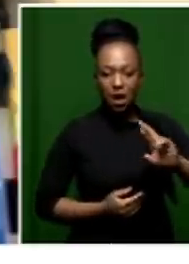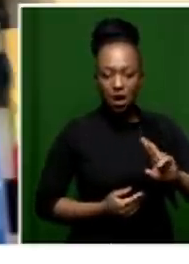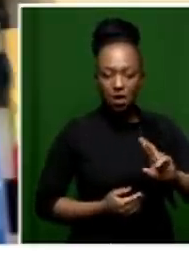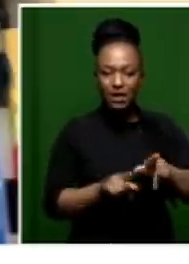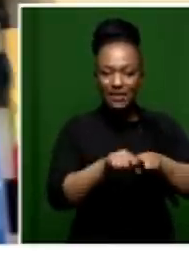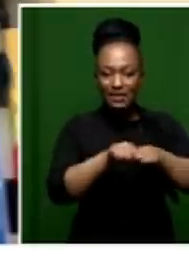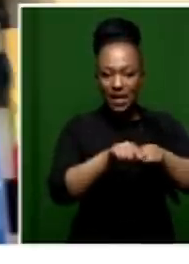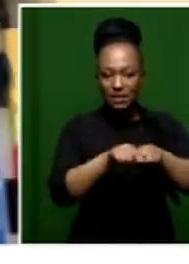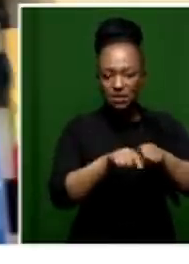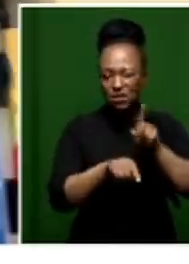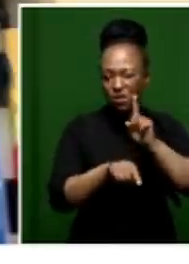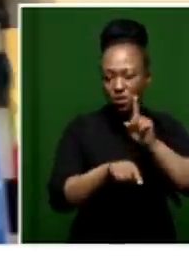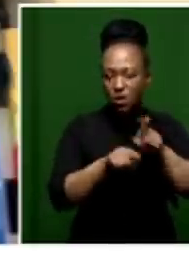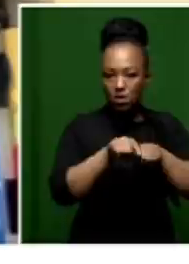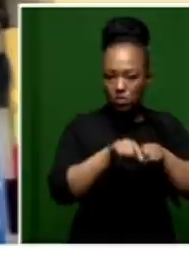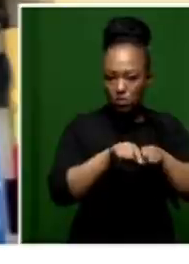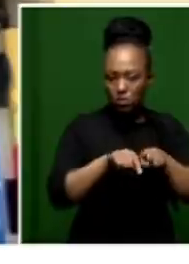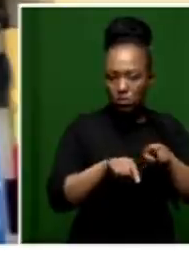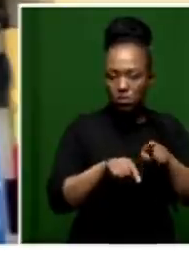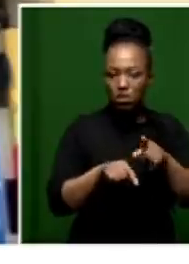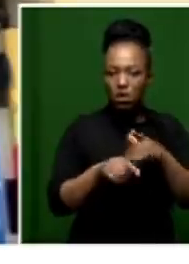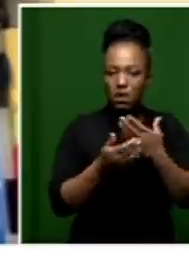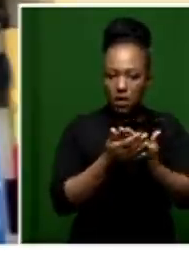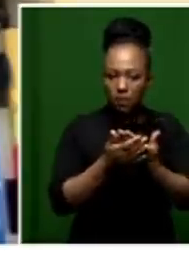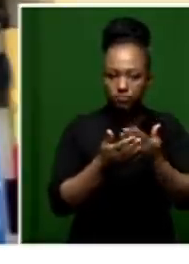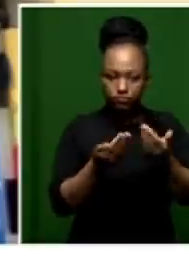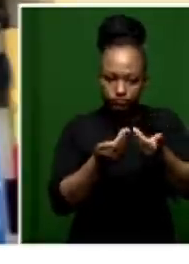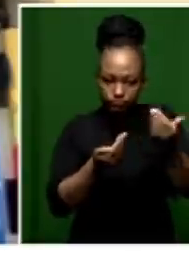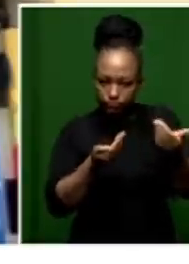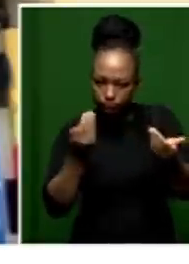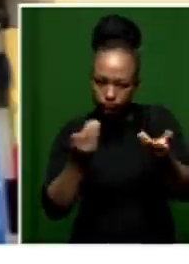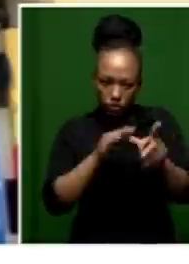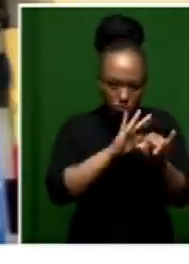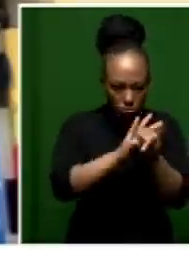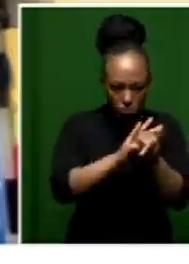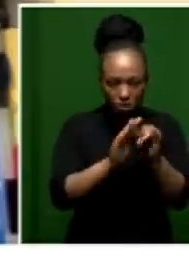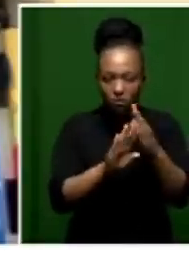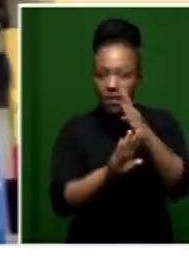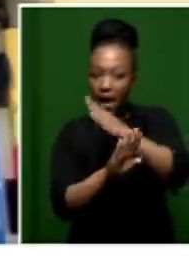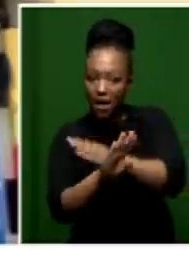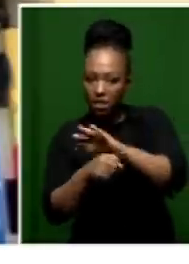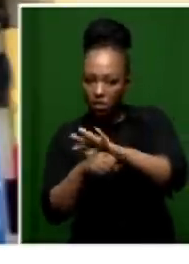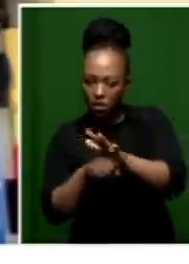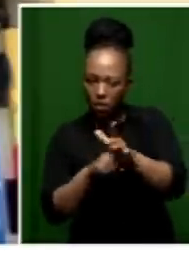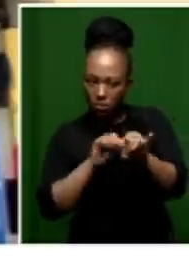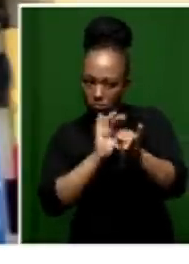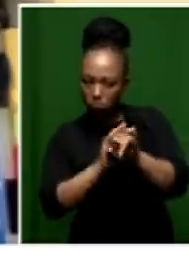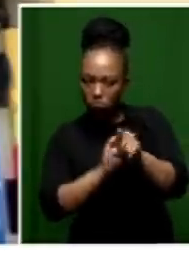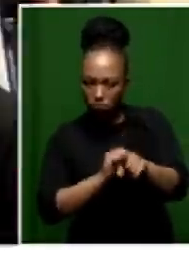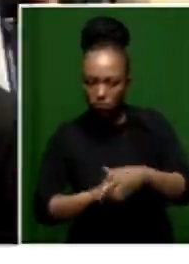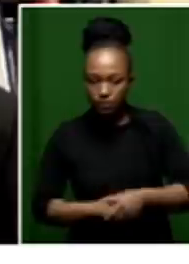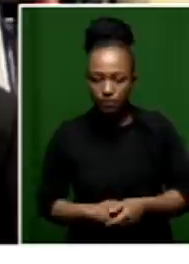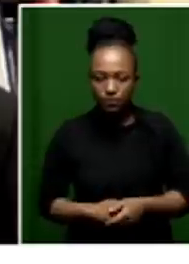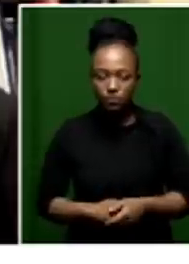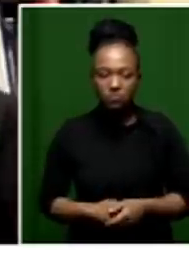is used commonly can discriminate this variant from the previous ones. So just for